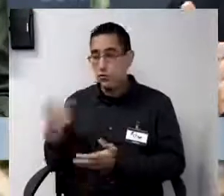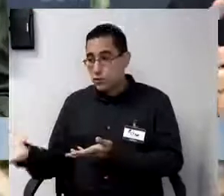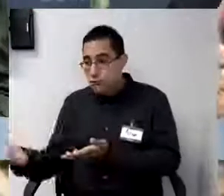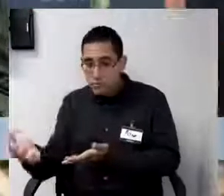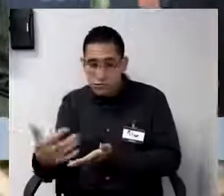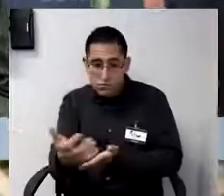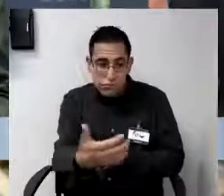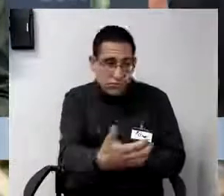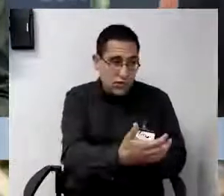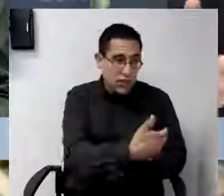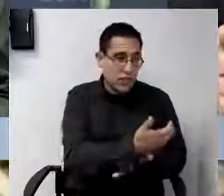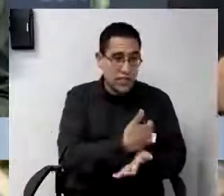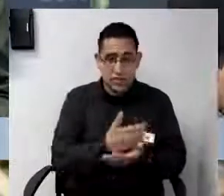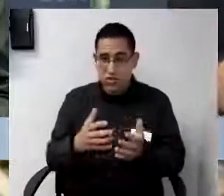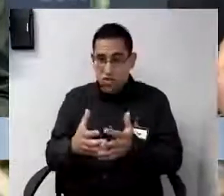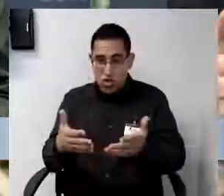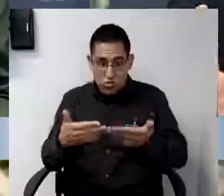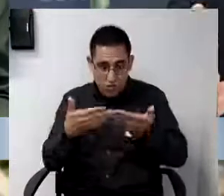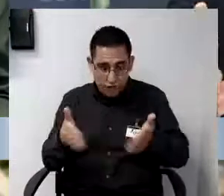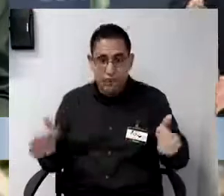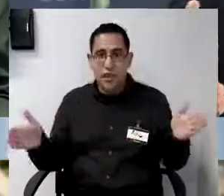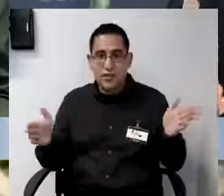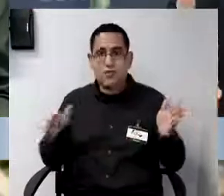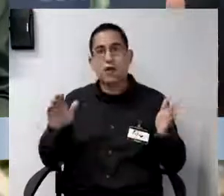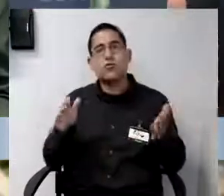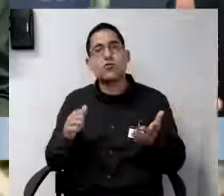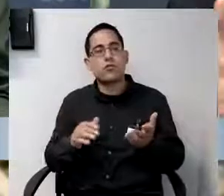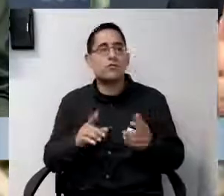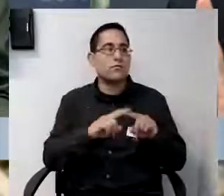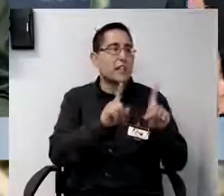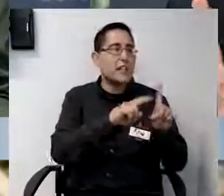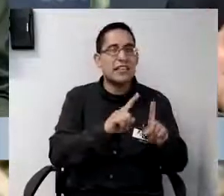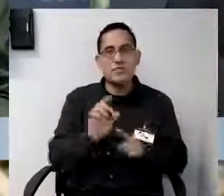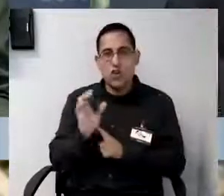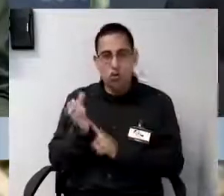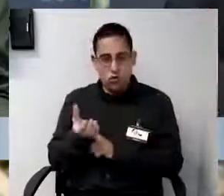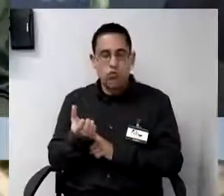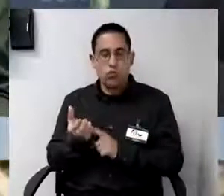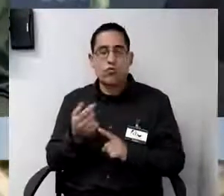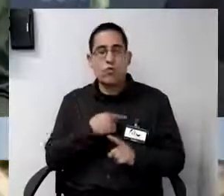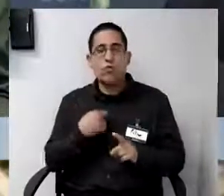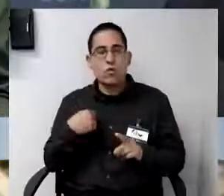specimens that are collected countywide, and we have the capability of doing our own testing.